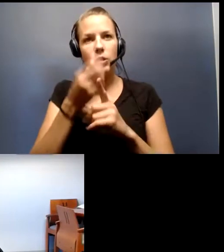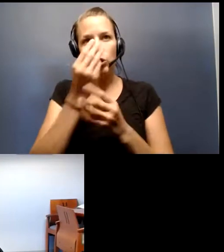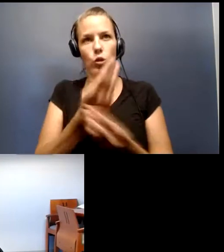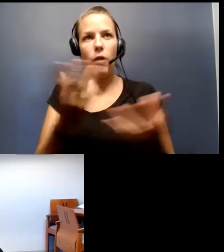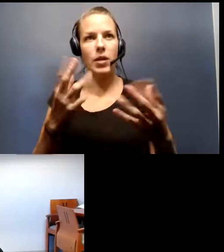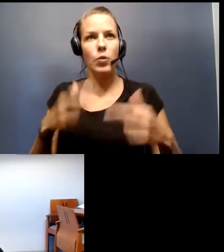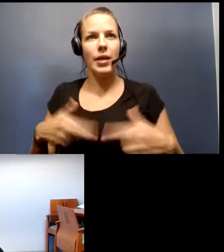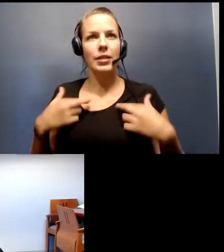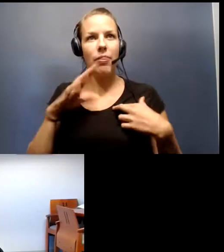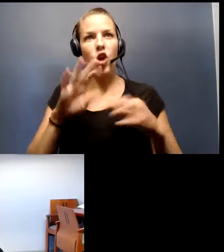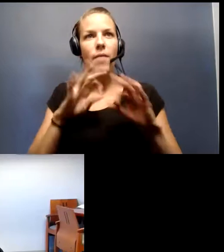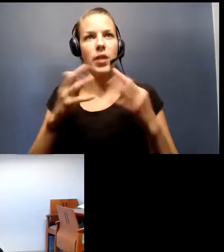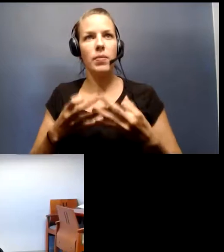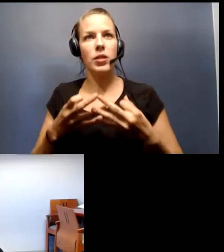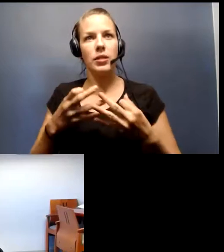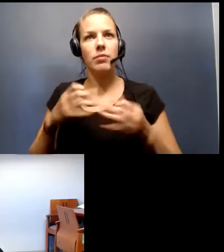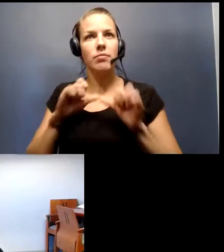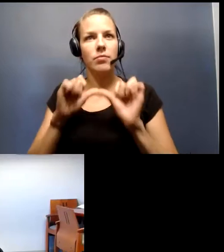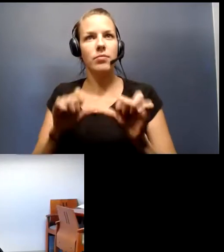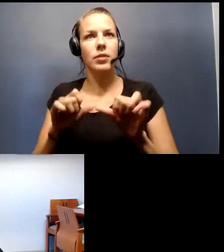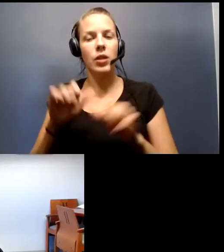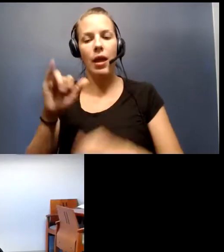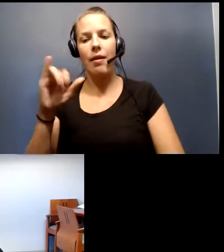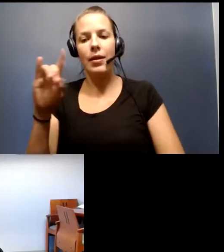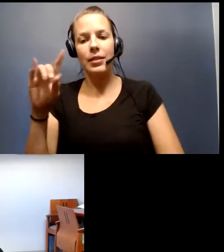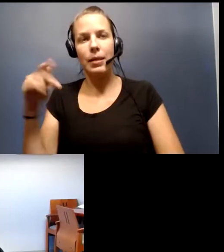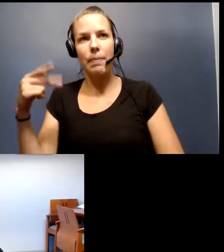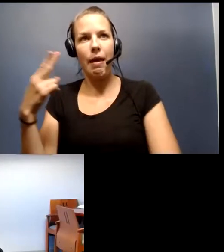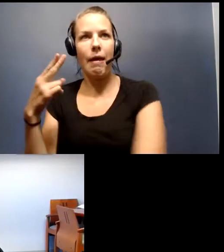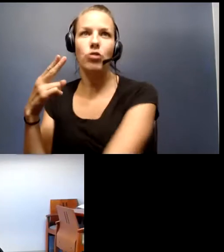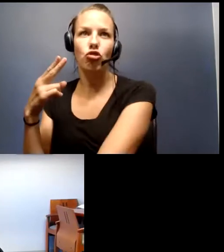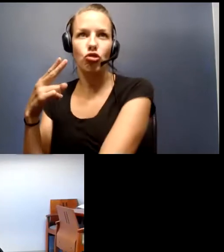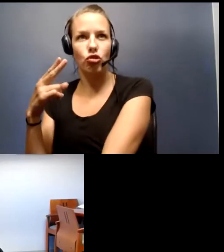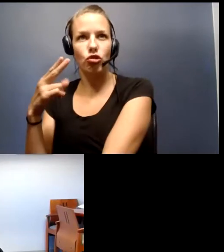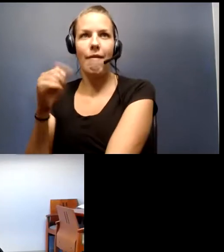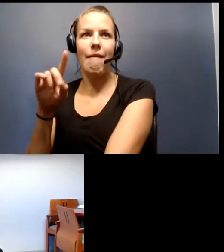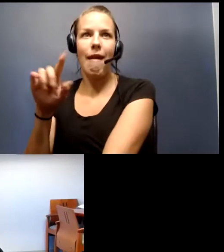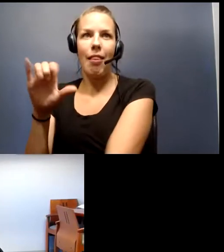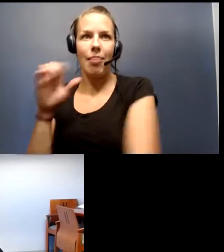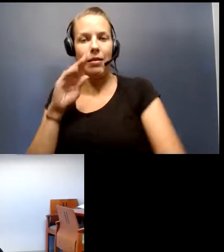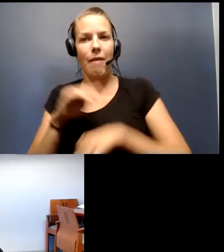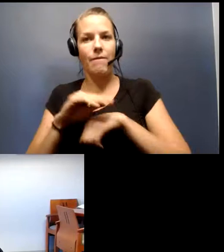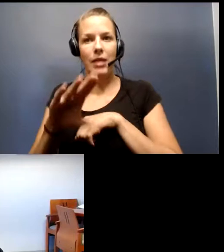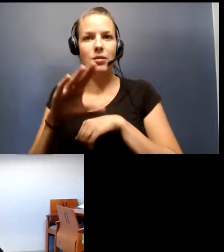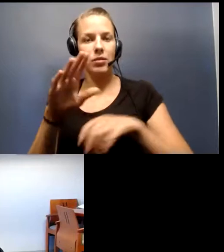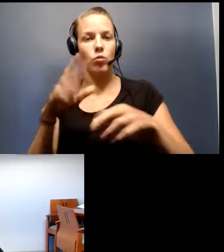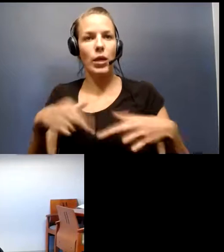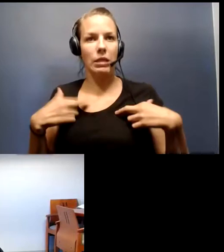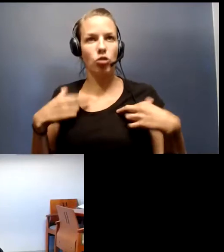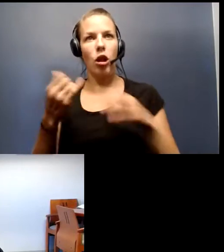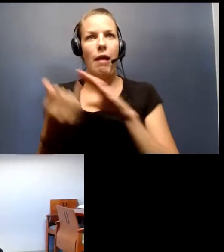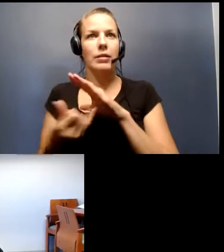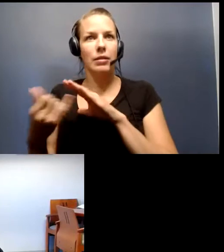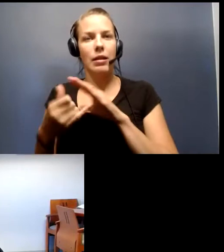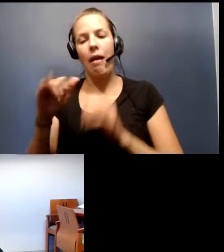and their families, and consistent with the IDPH guidelines, the affected residents are in isolation. Iowa